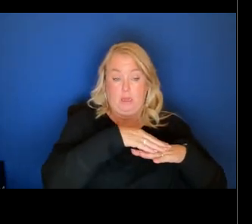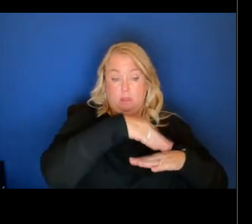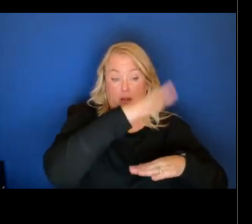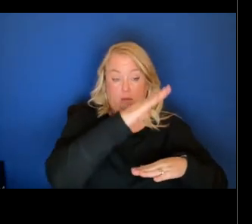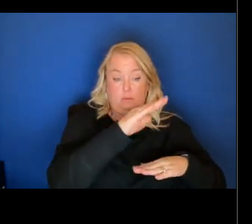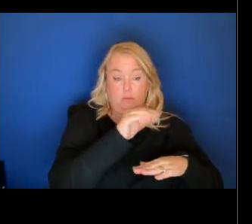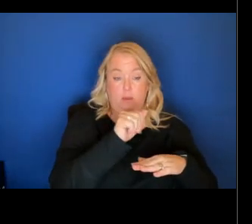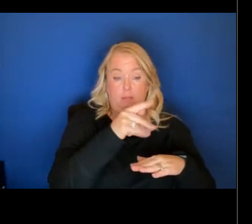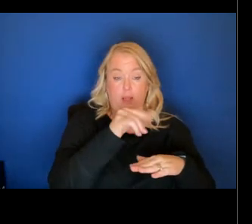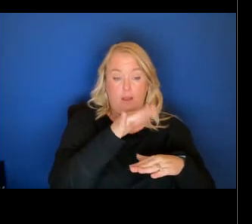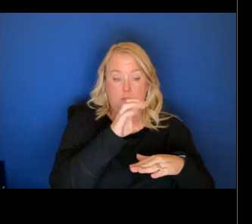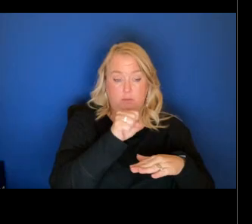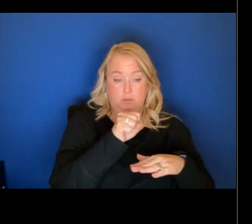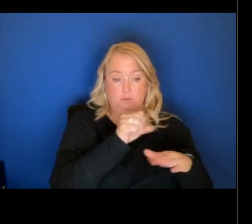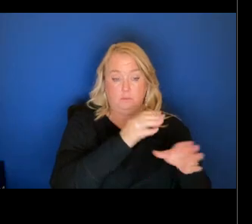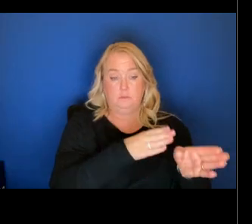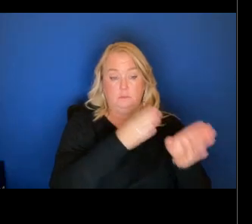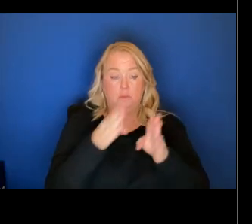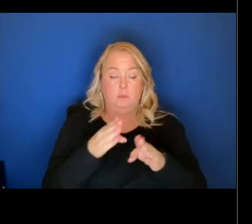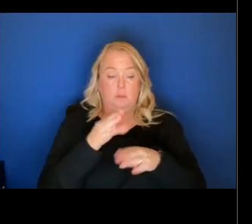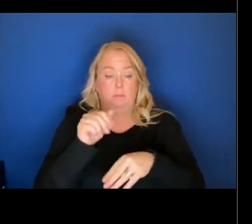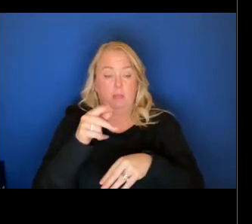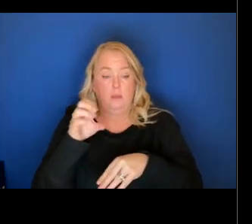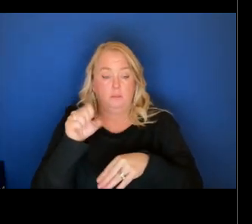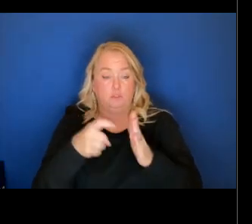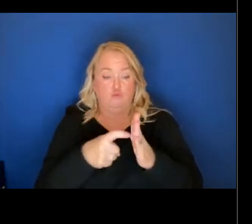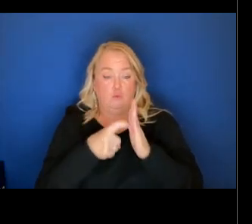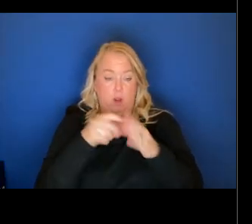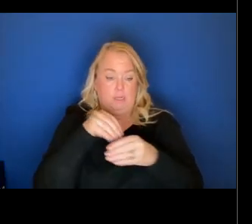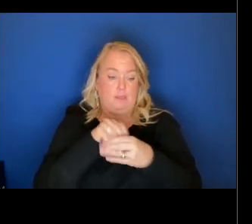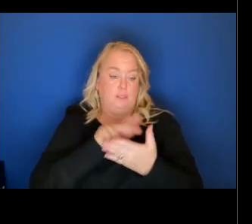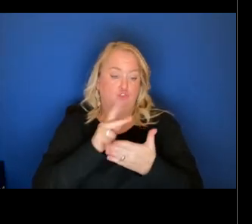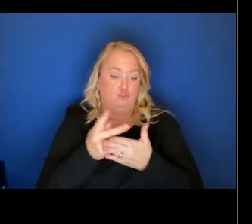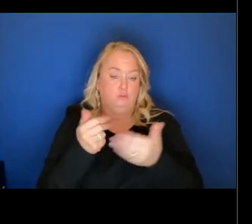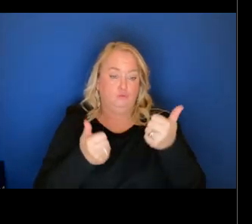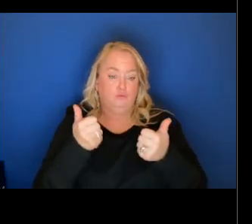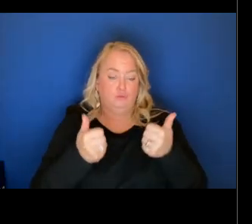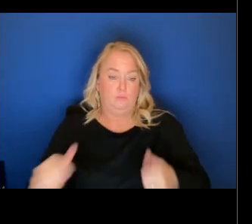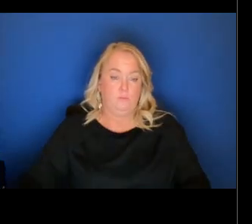appliances, or B, appliances required in a kitchen?